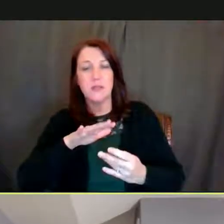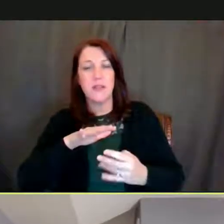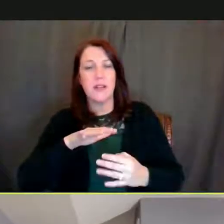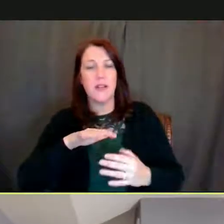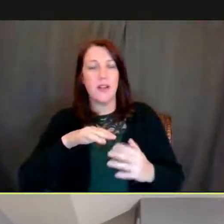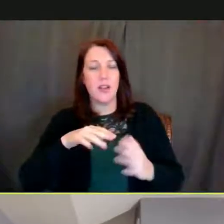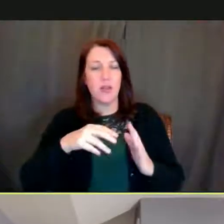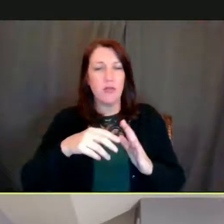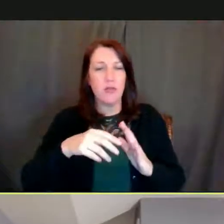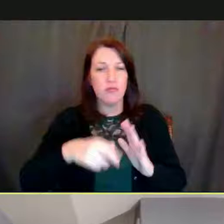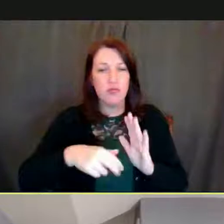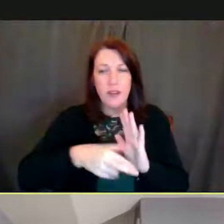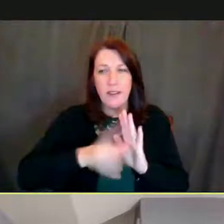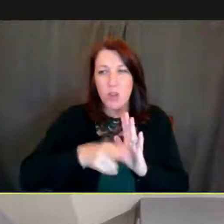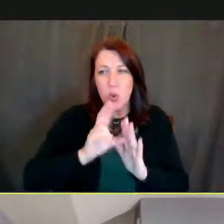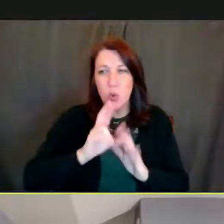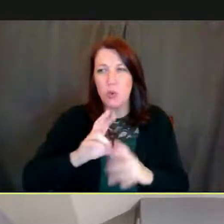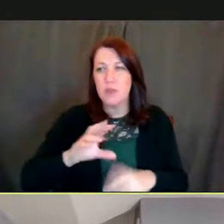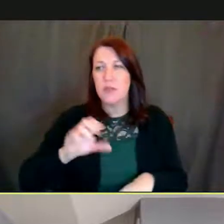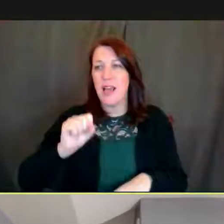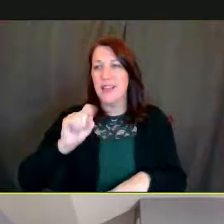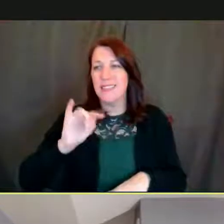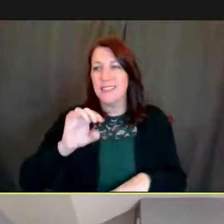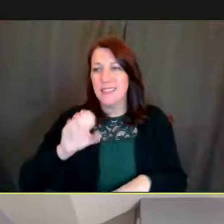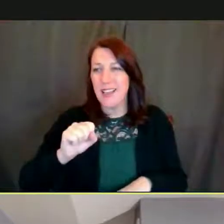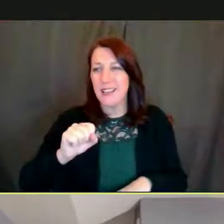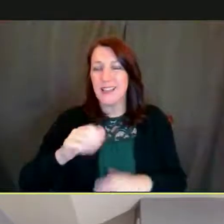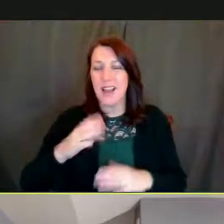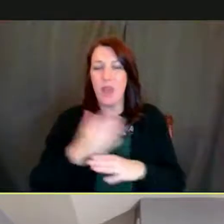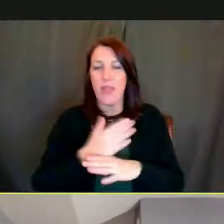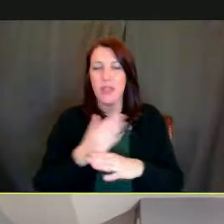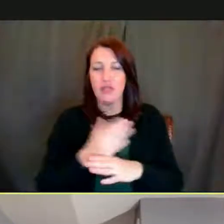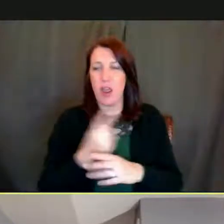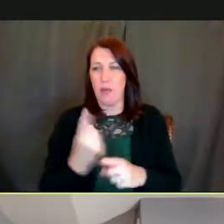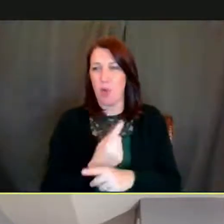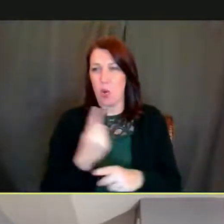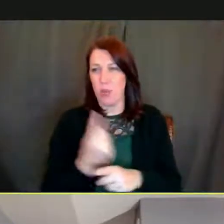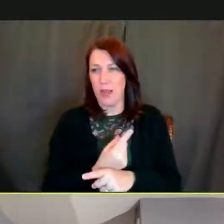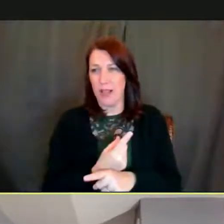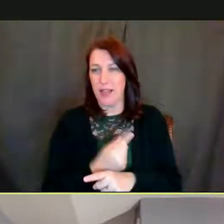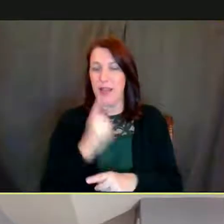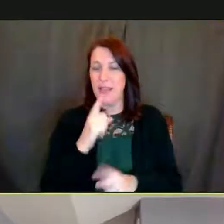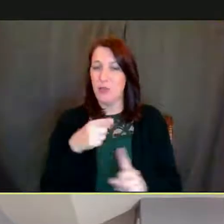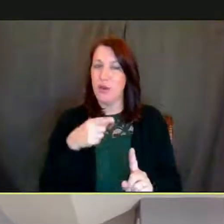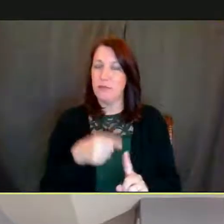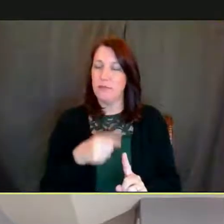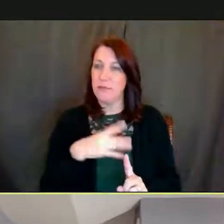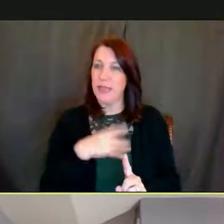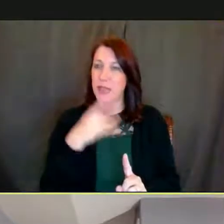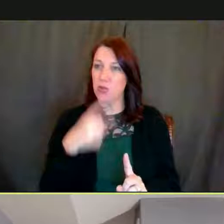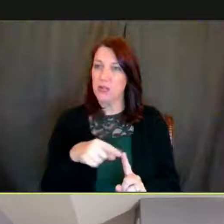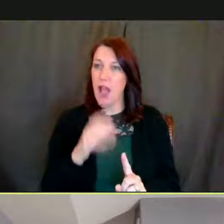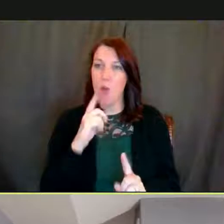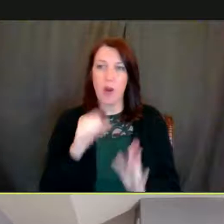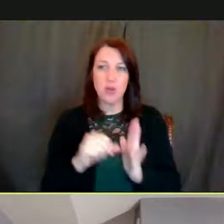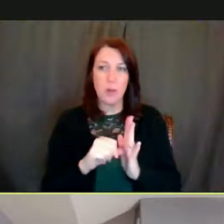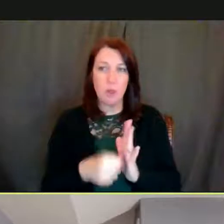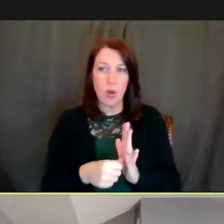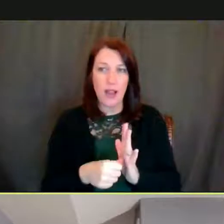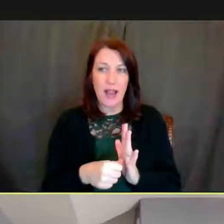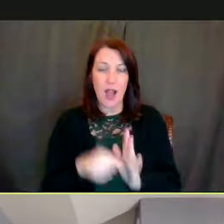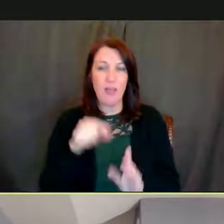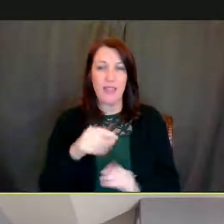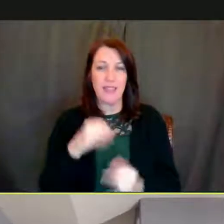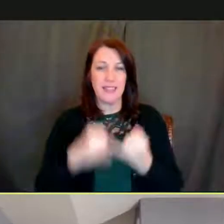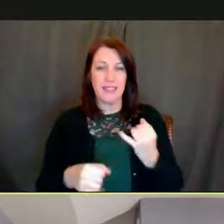reuse shared data appropriately. And this is something I think we're particularly interested in. And I want to point out that this